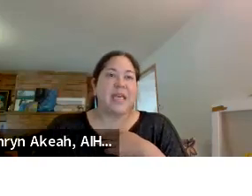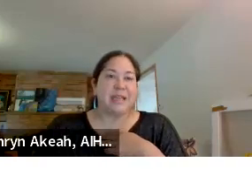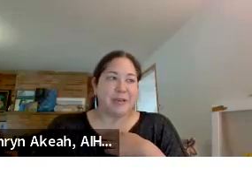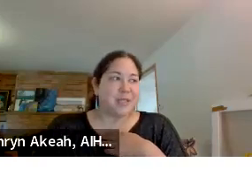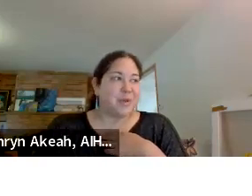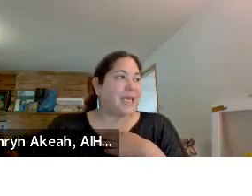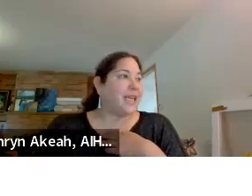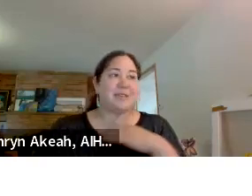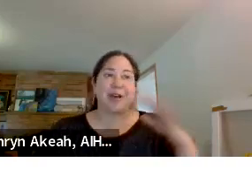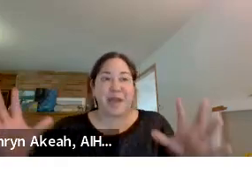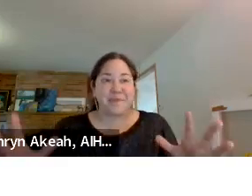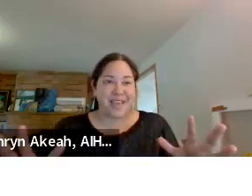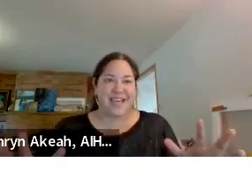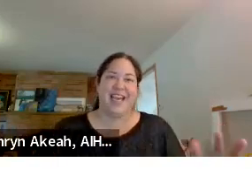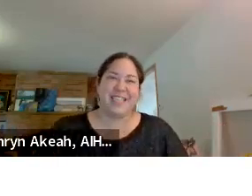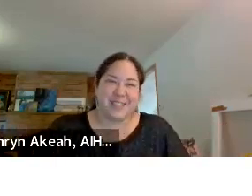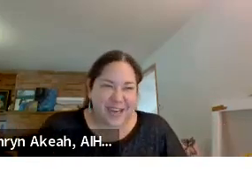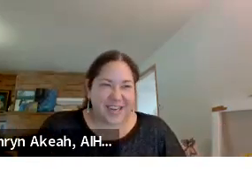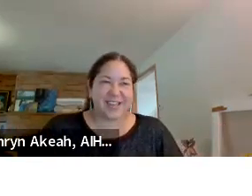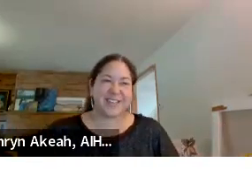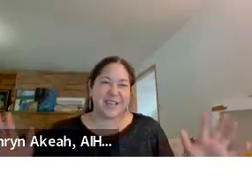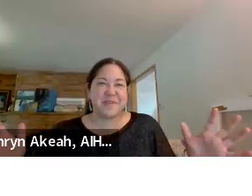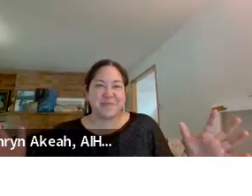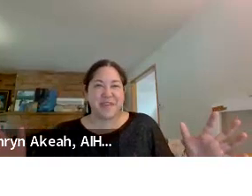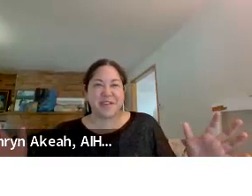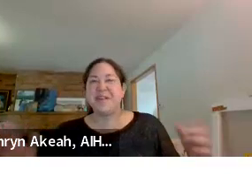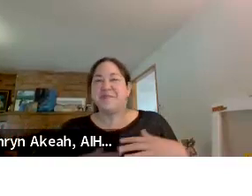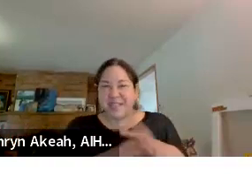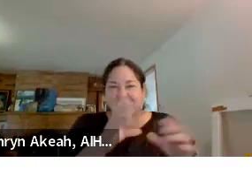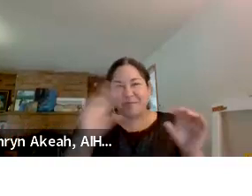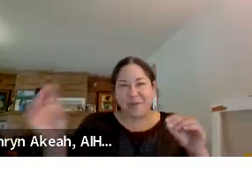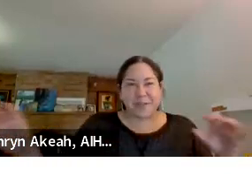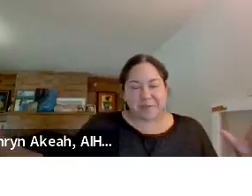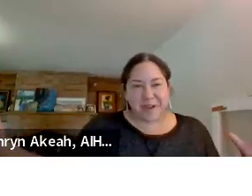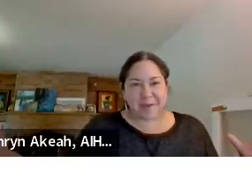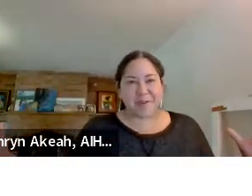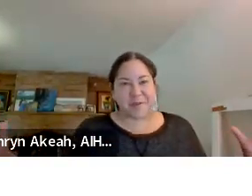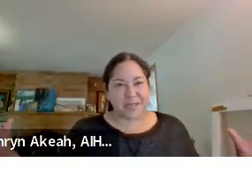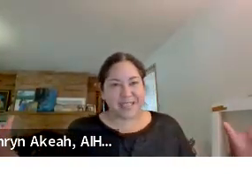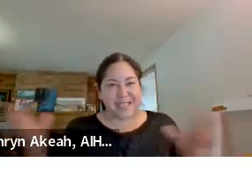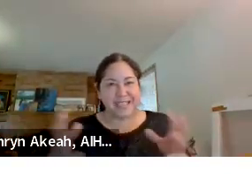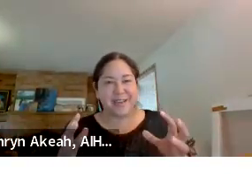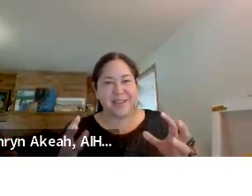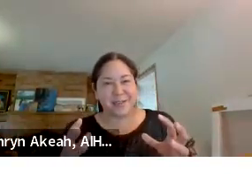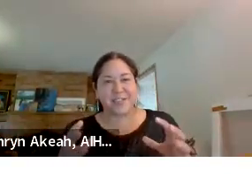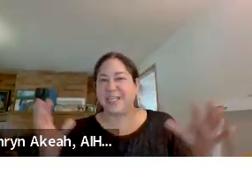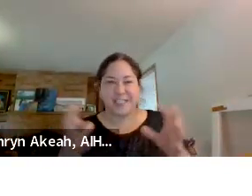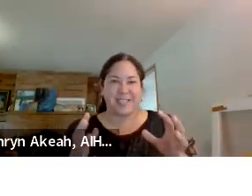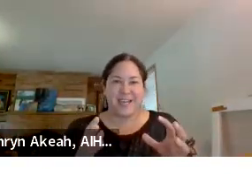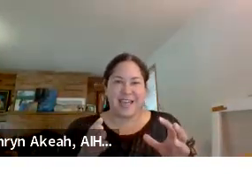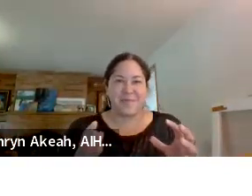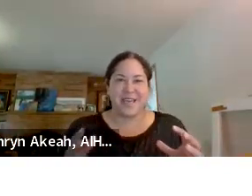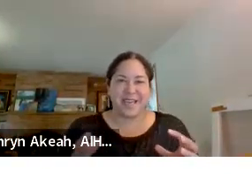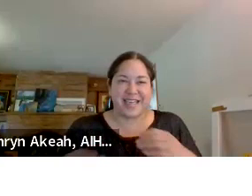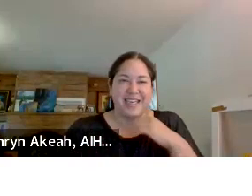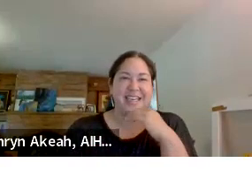system. It looks big. It's not that big, I swear. It looks like a big bill because it's sprinkled throughout, but if you were to condense down the actual changes,